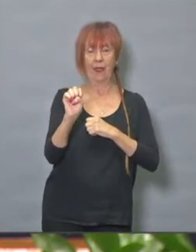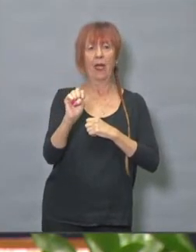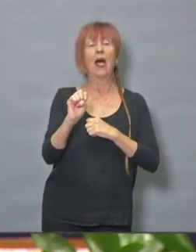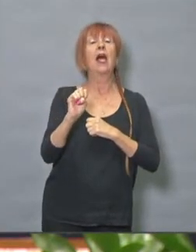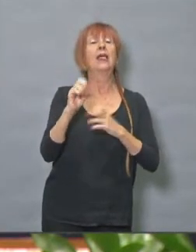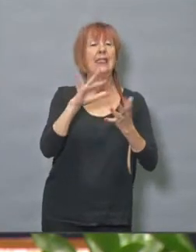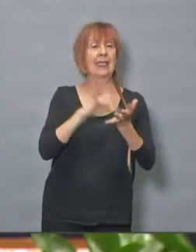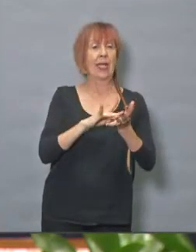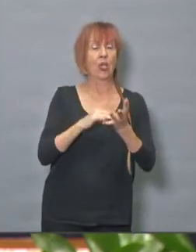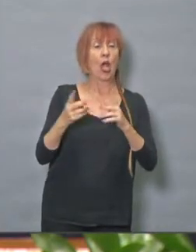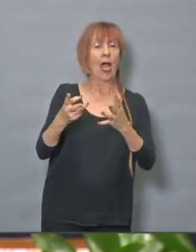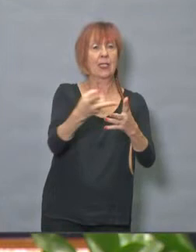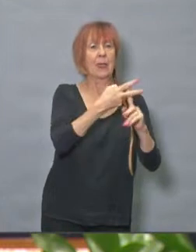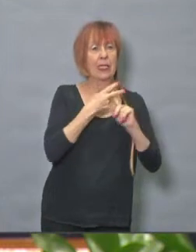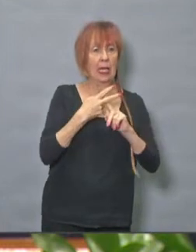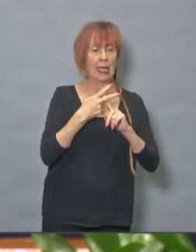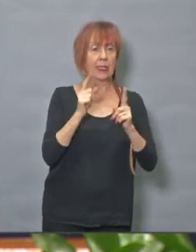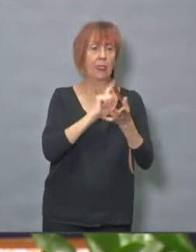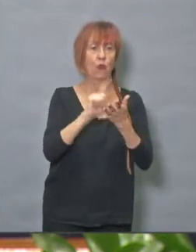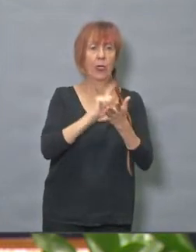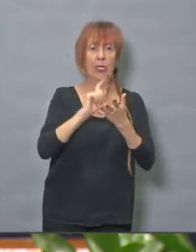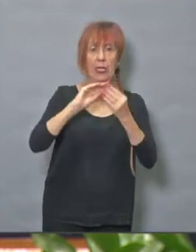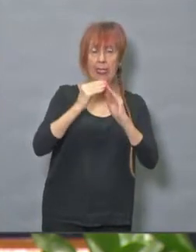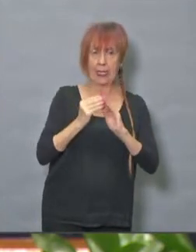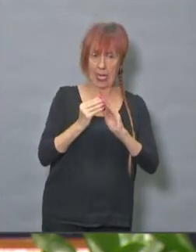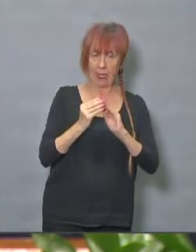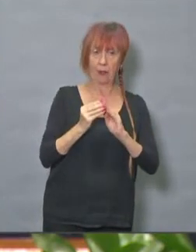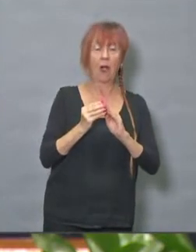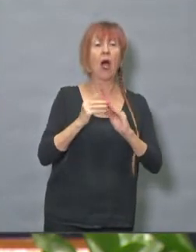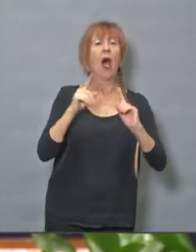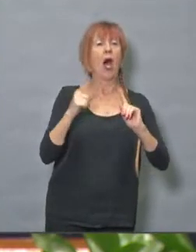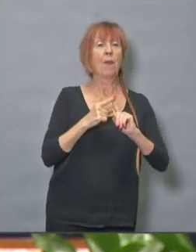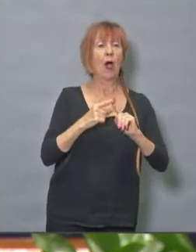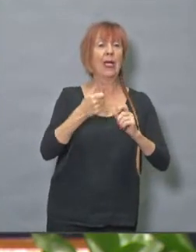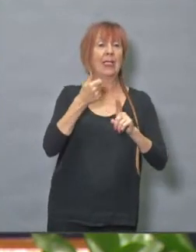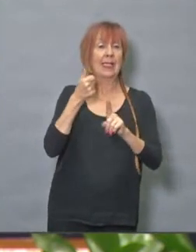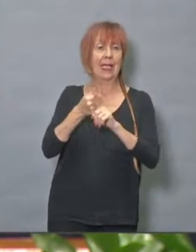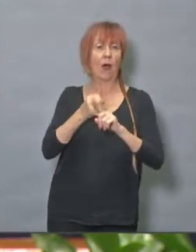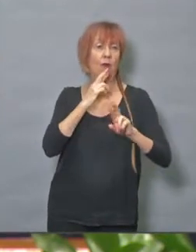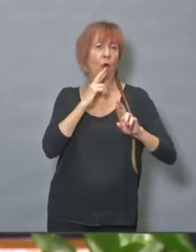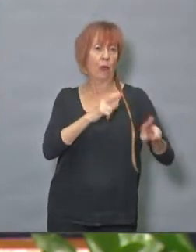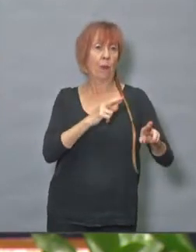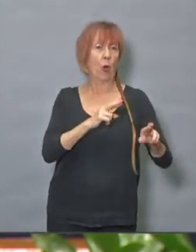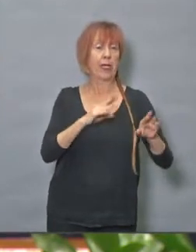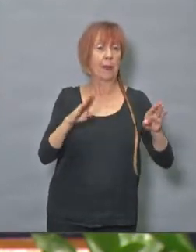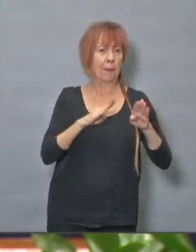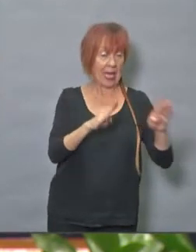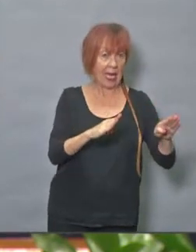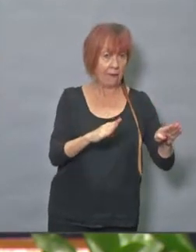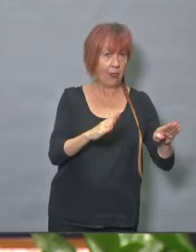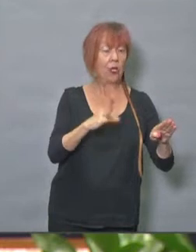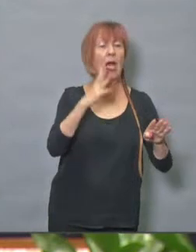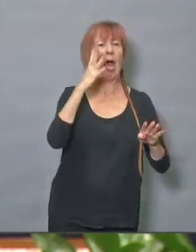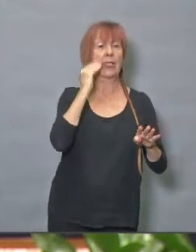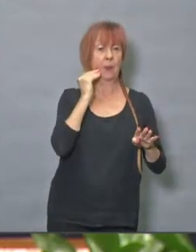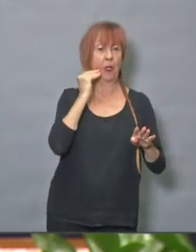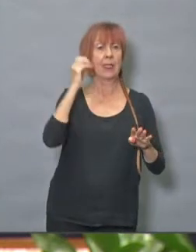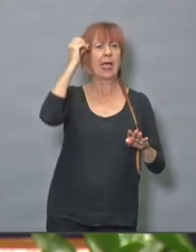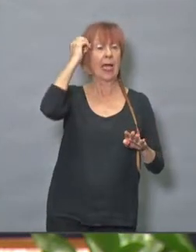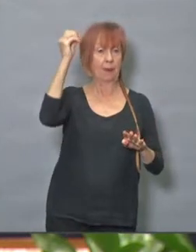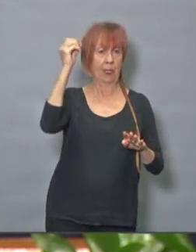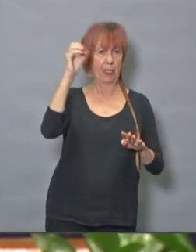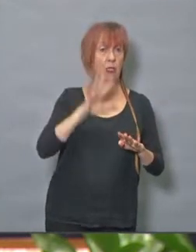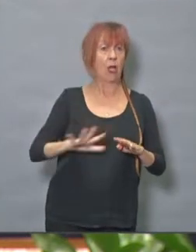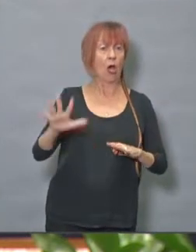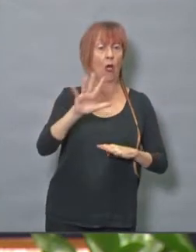weekly data among residents in LA County about self-reported behaviors, experiences, and opinions. And today,